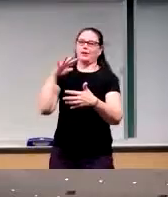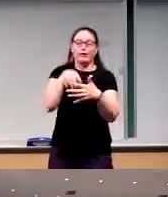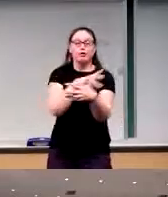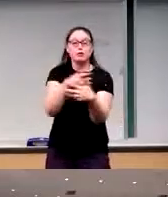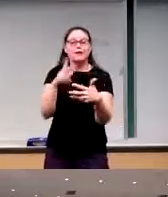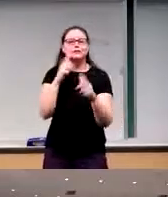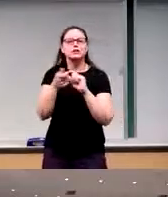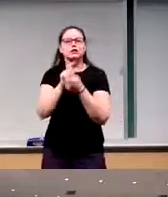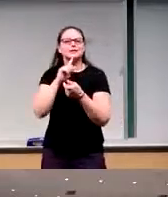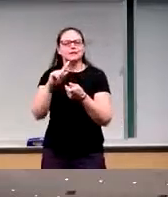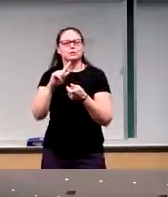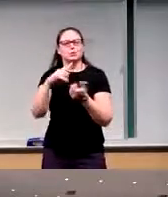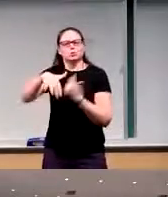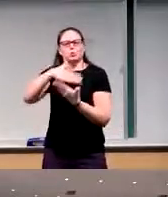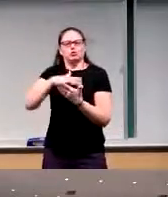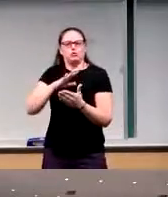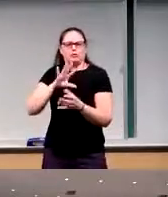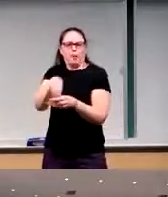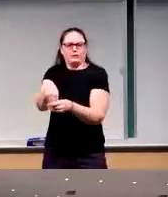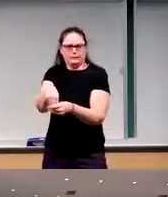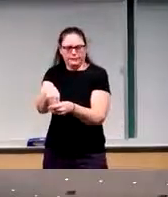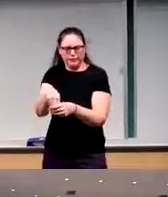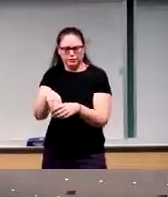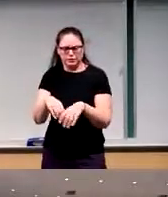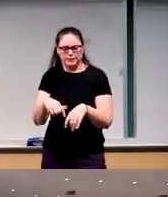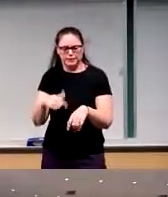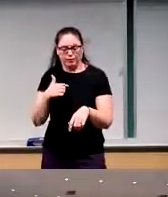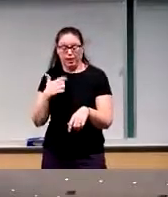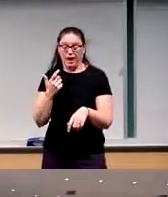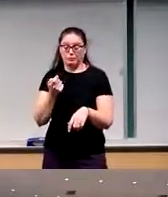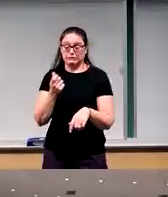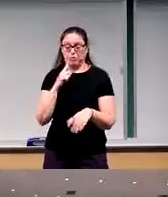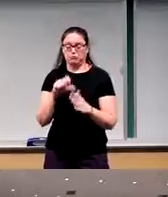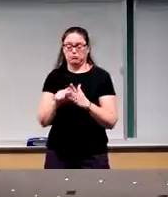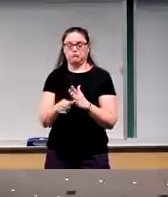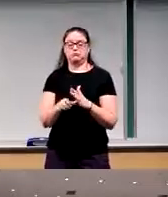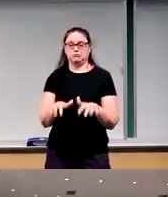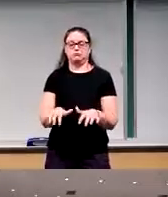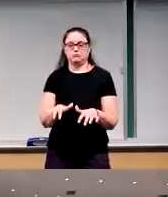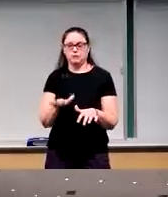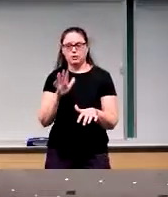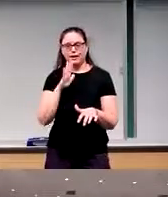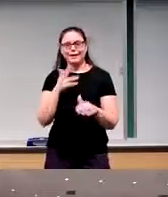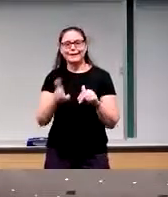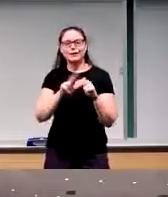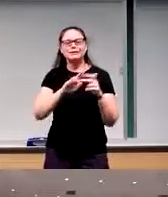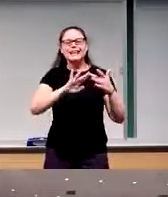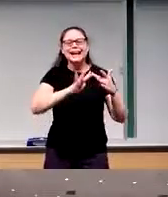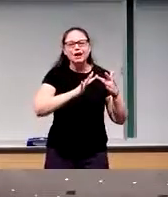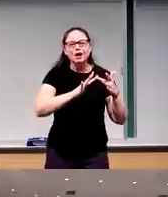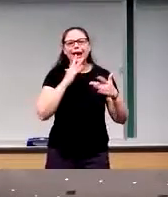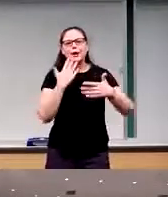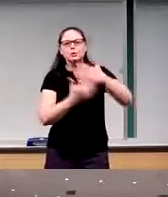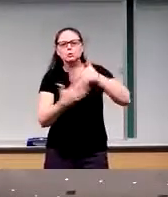social participation. I'm struck by the increase in internet use and social media use that